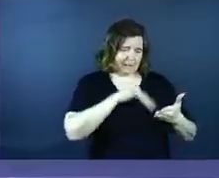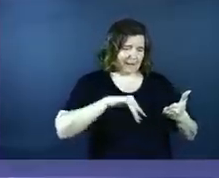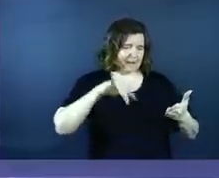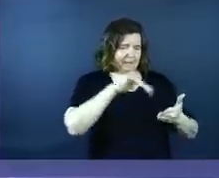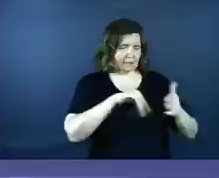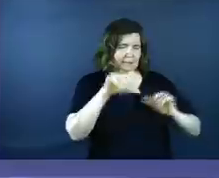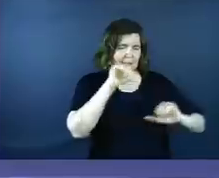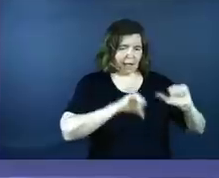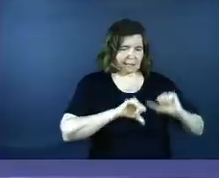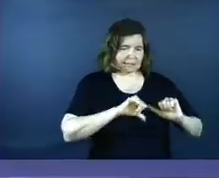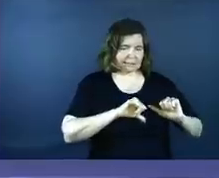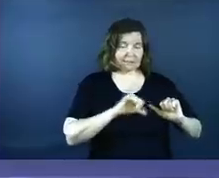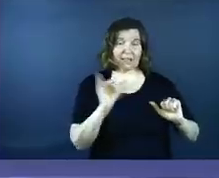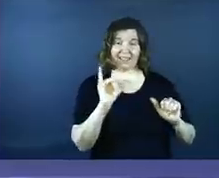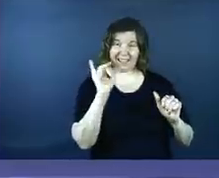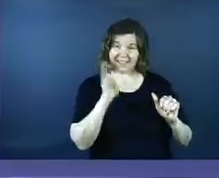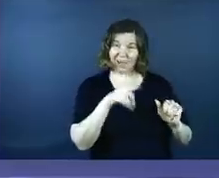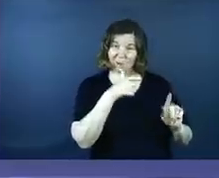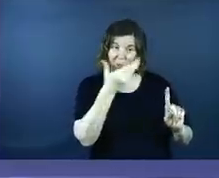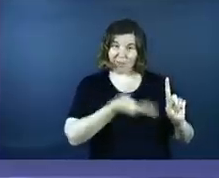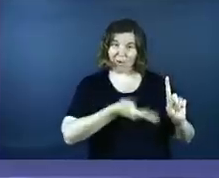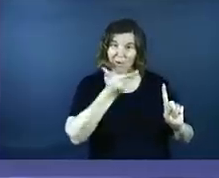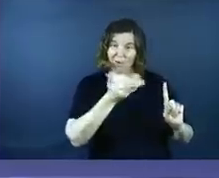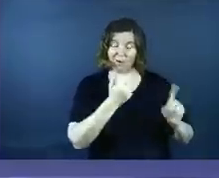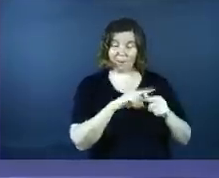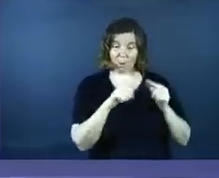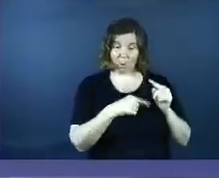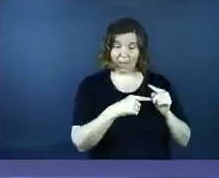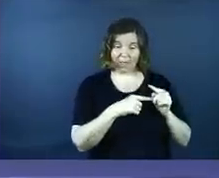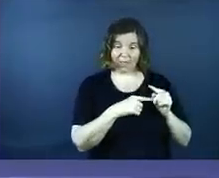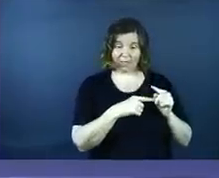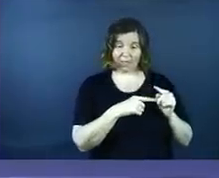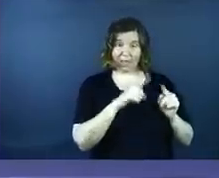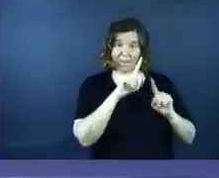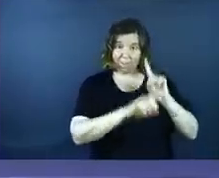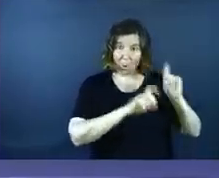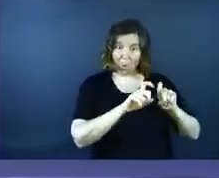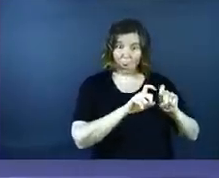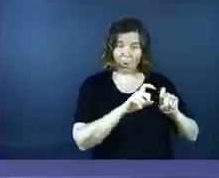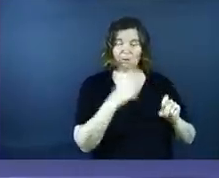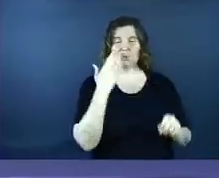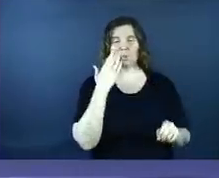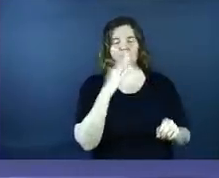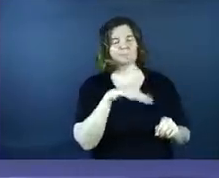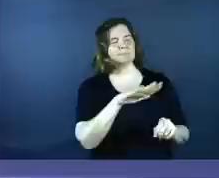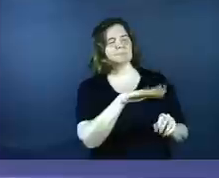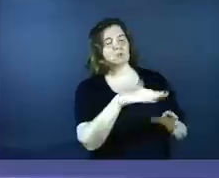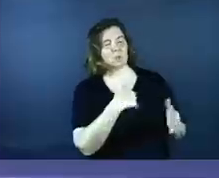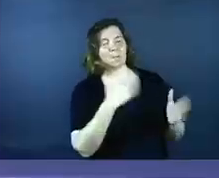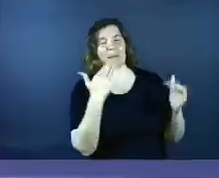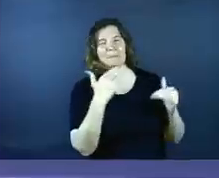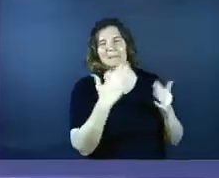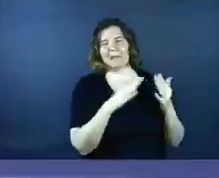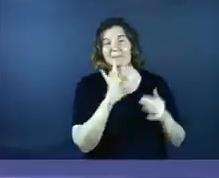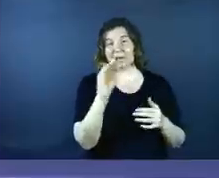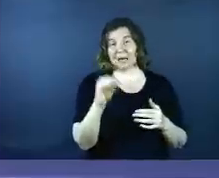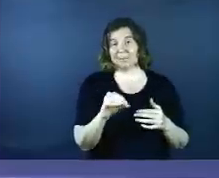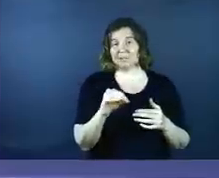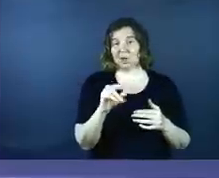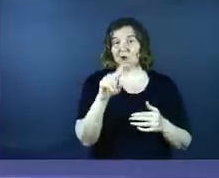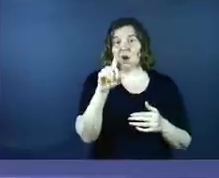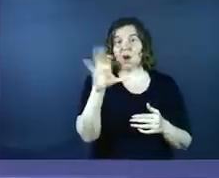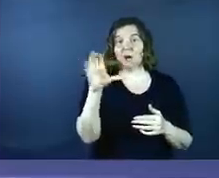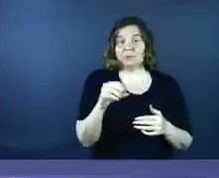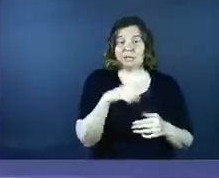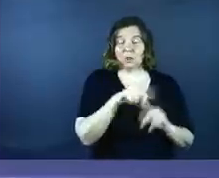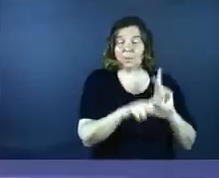study of science. It's like that's who they are. And when they polled those people, they said, you know what, you might expect maybe 90% or